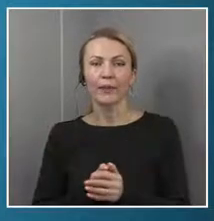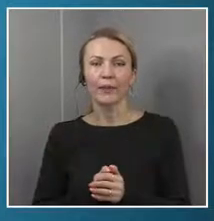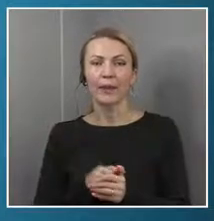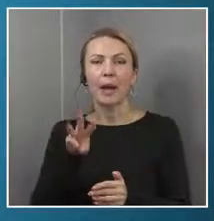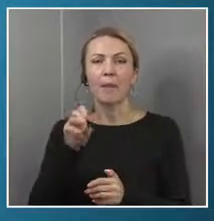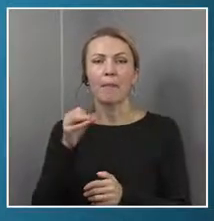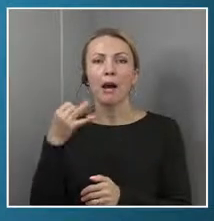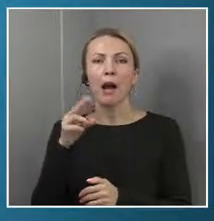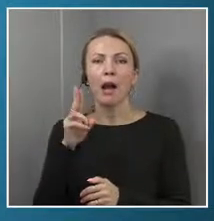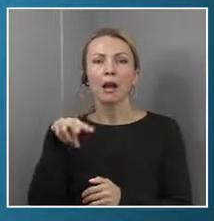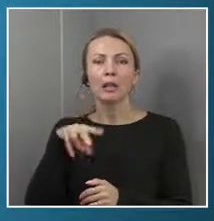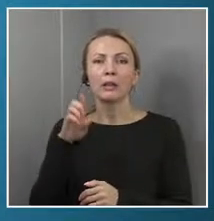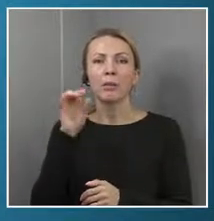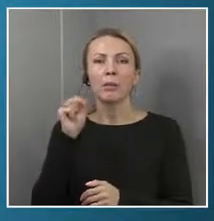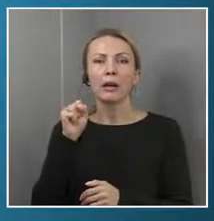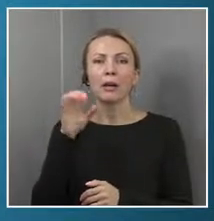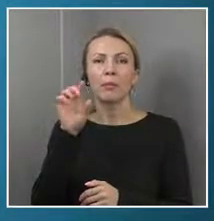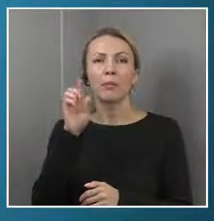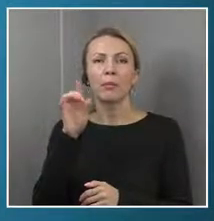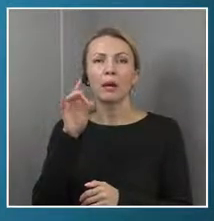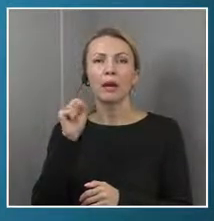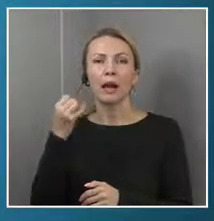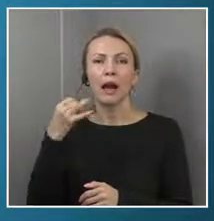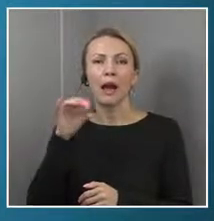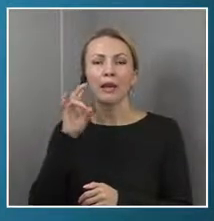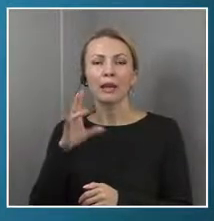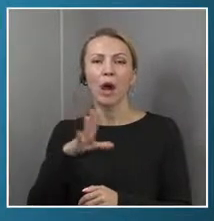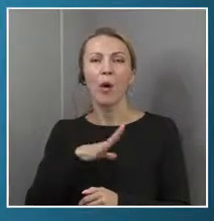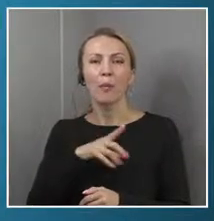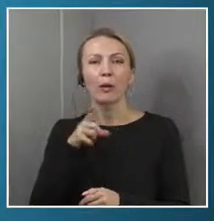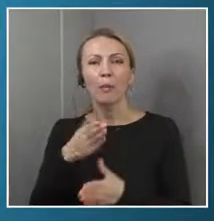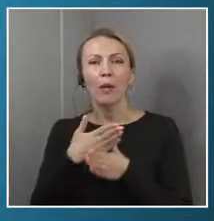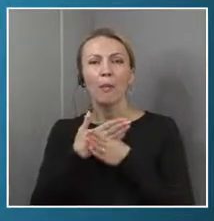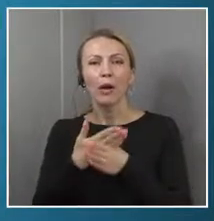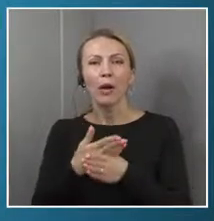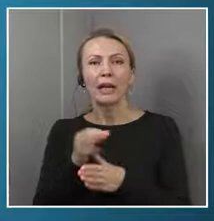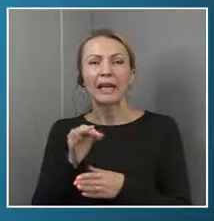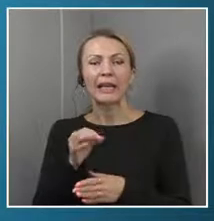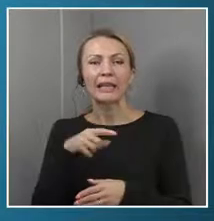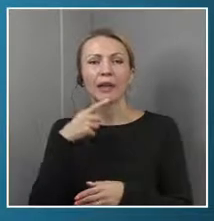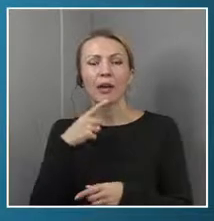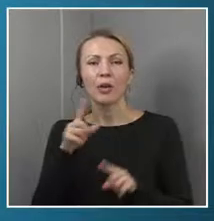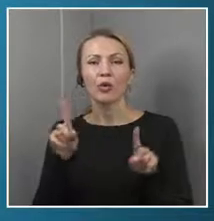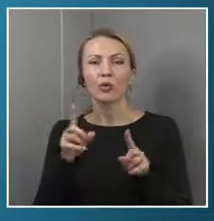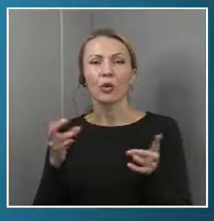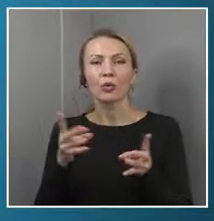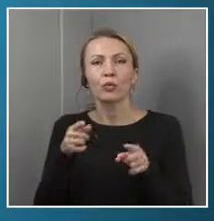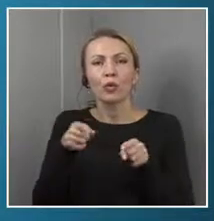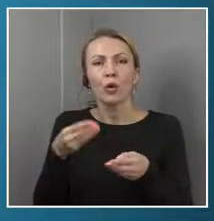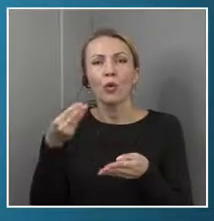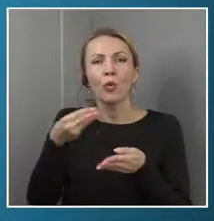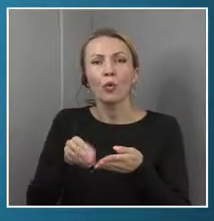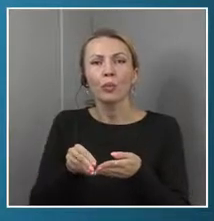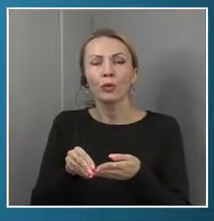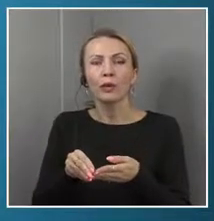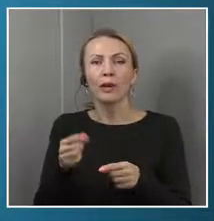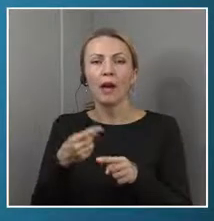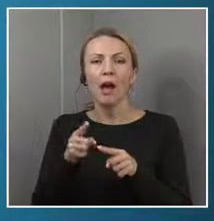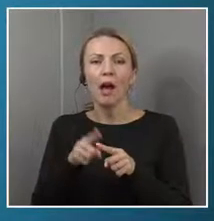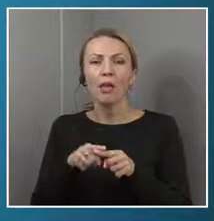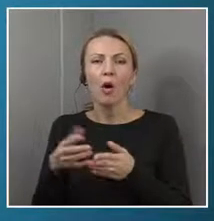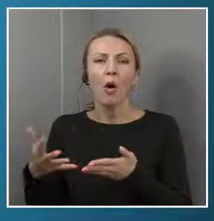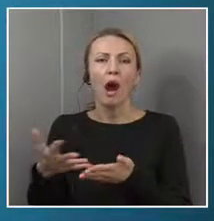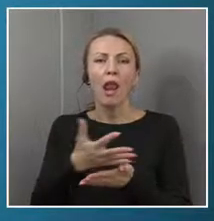Bryan, to purchase outright the entire collection of 297 paintings. These were masterpieces